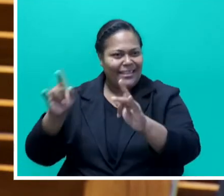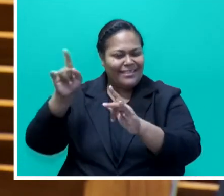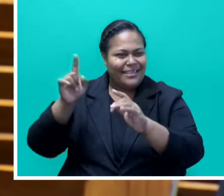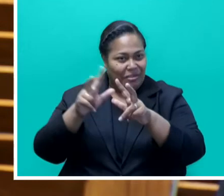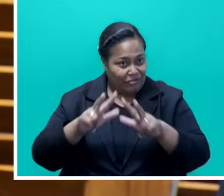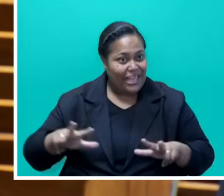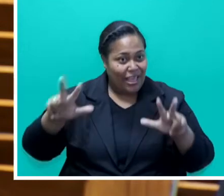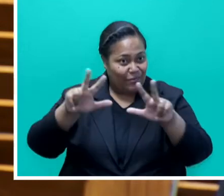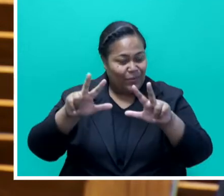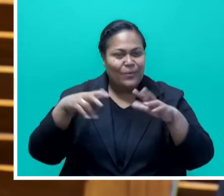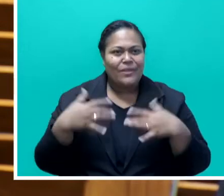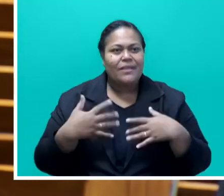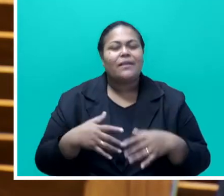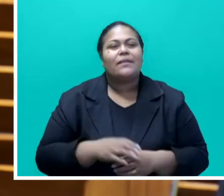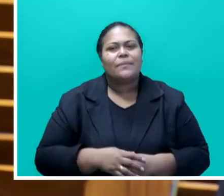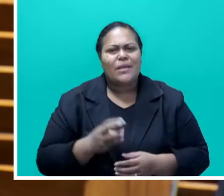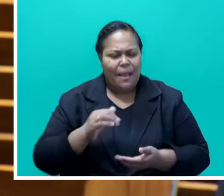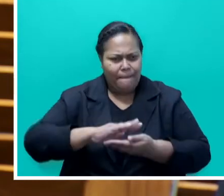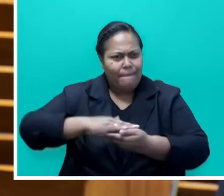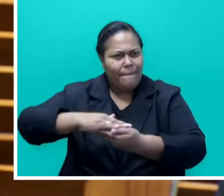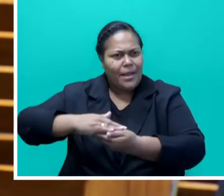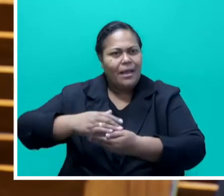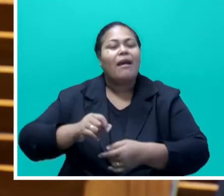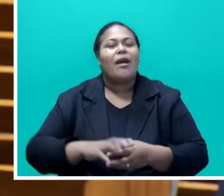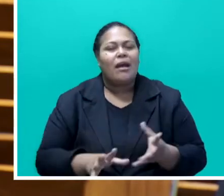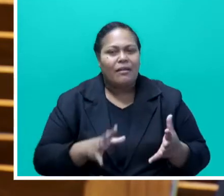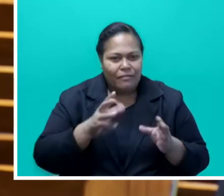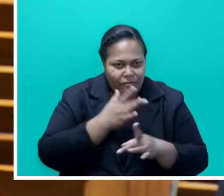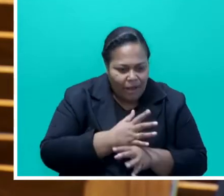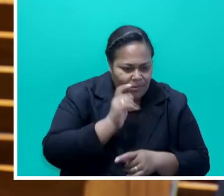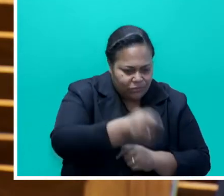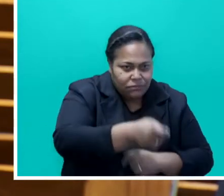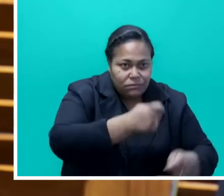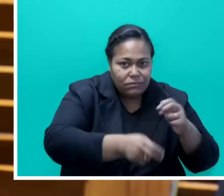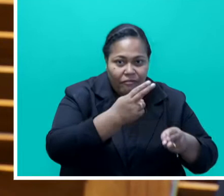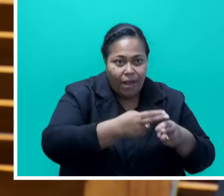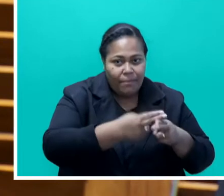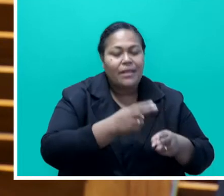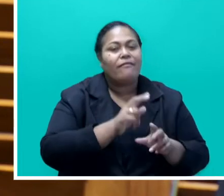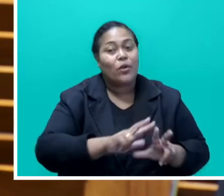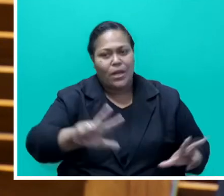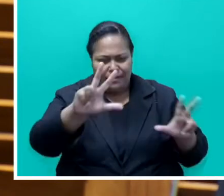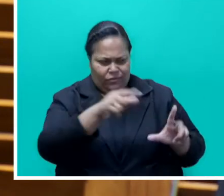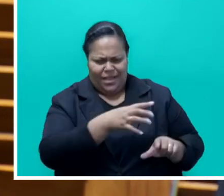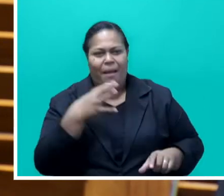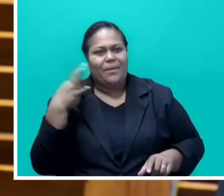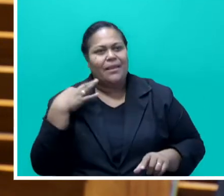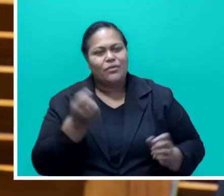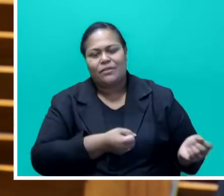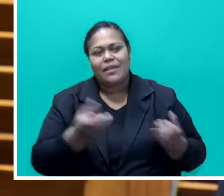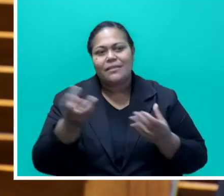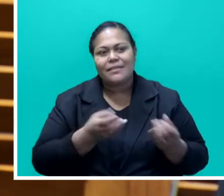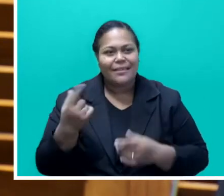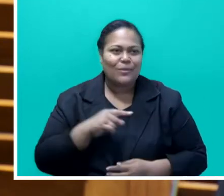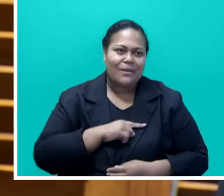farmers, and oyster farming and Vanuatu, and these applications are currently undergoing an assessment process. So you can